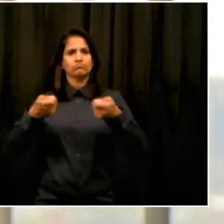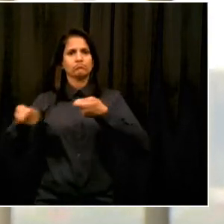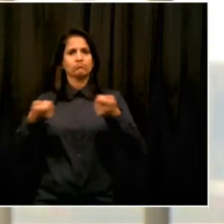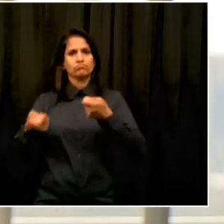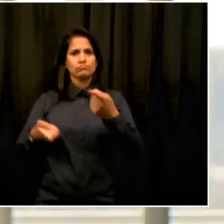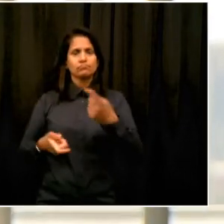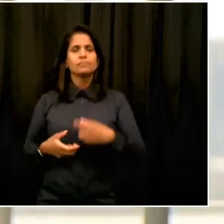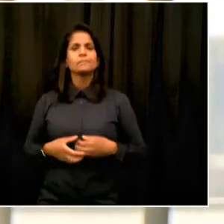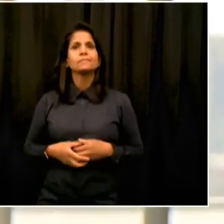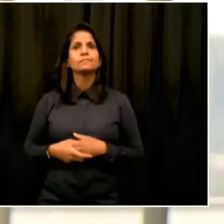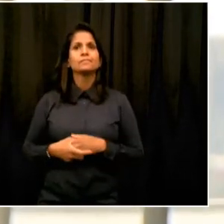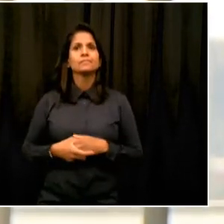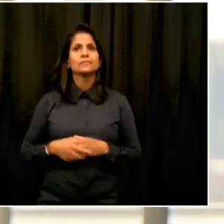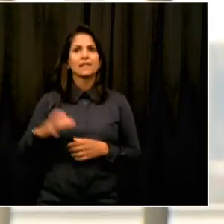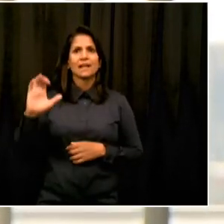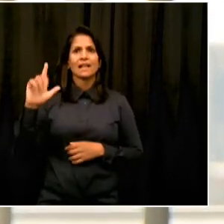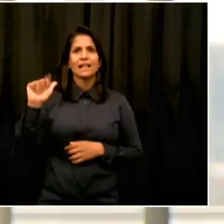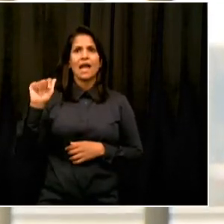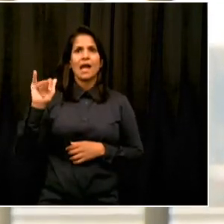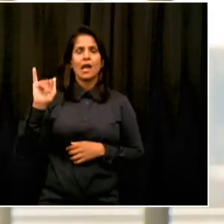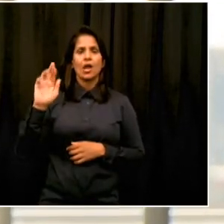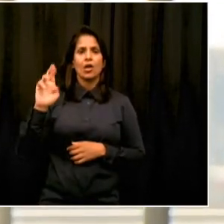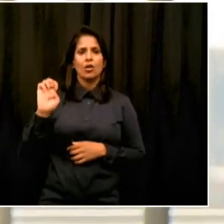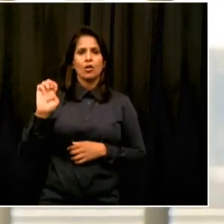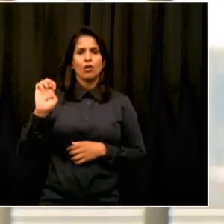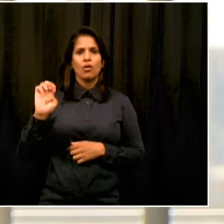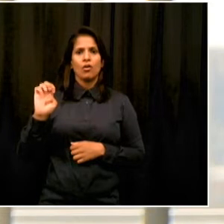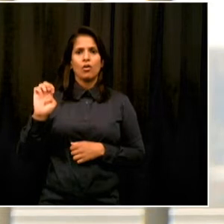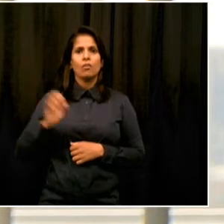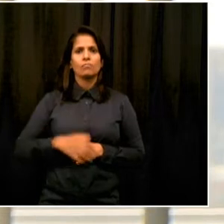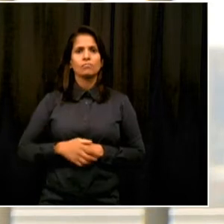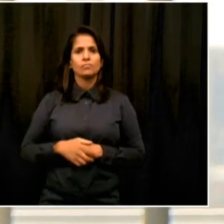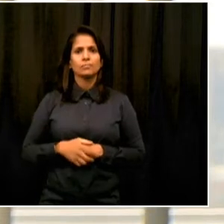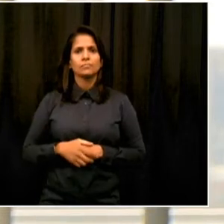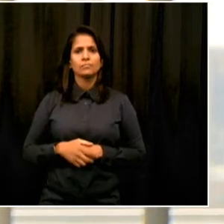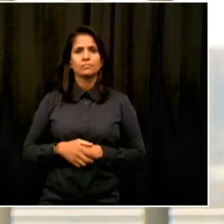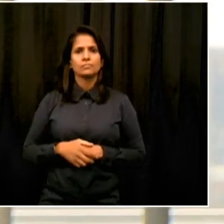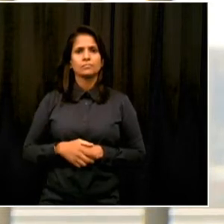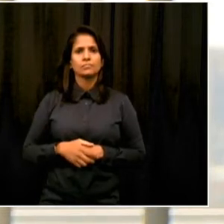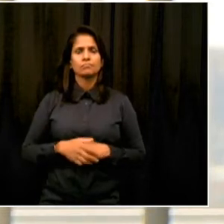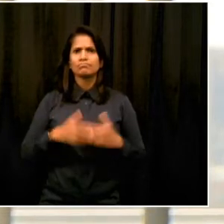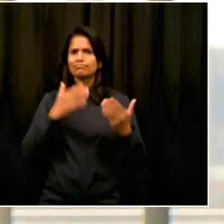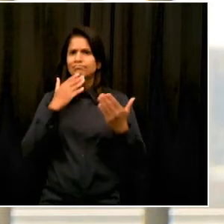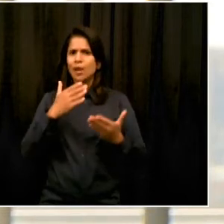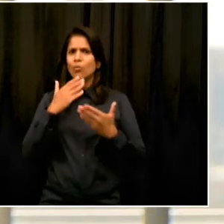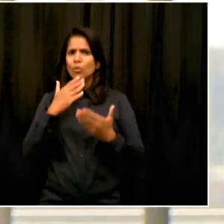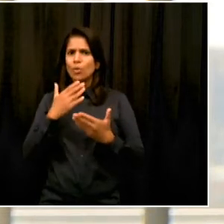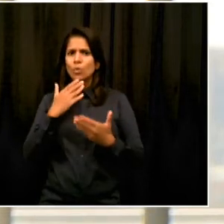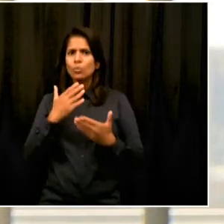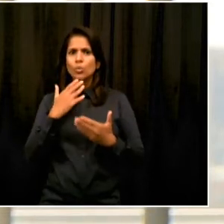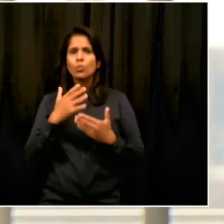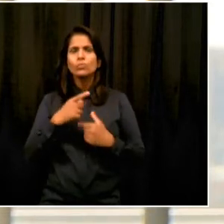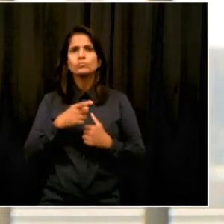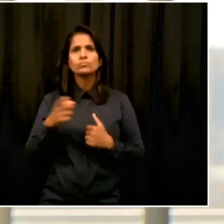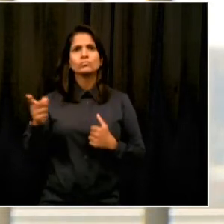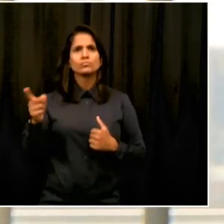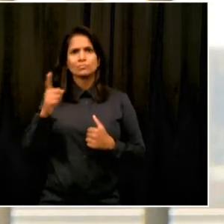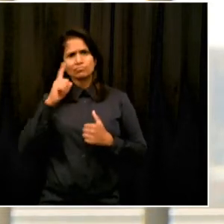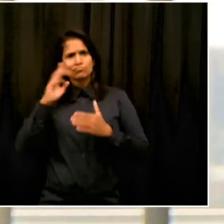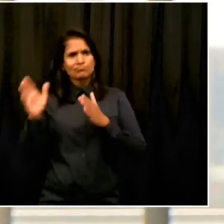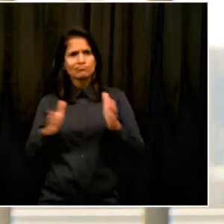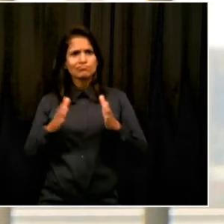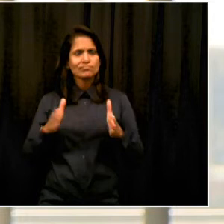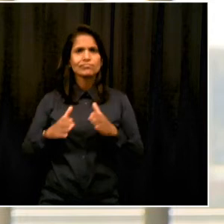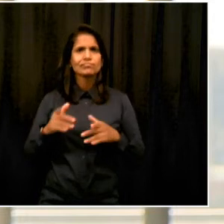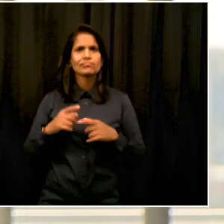Thank you. As we've been talking to collectively about the plan for Governor's Island, what we've heard loud and clear, and it relates so much to what's